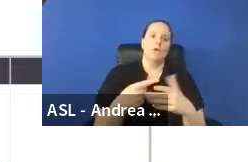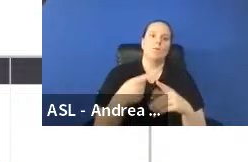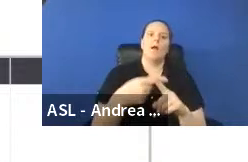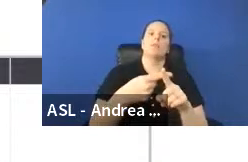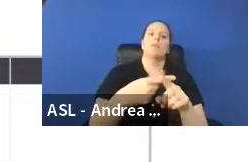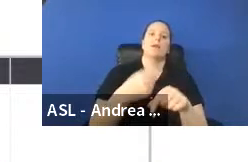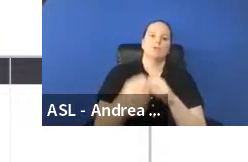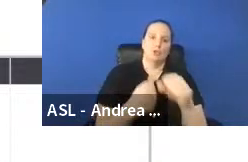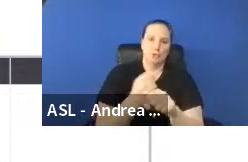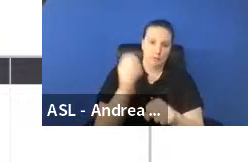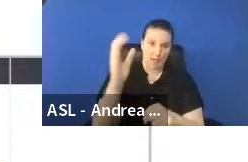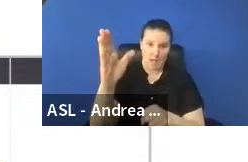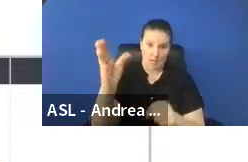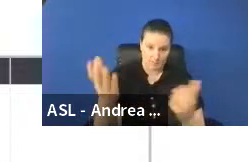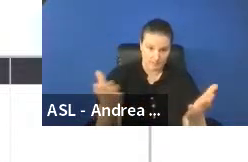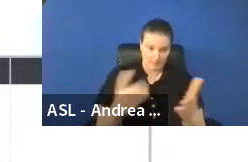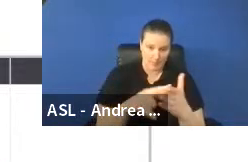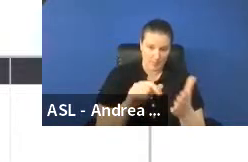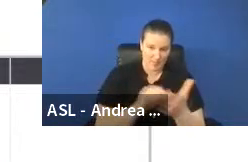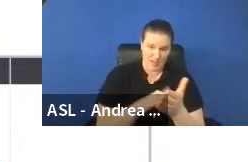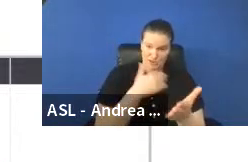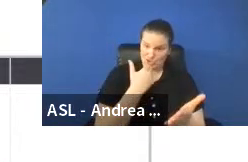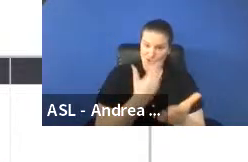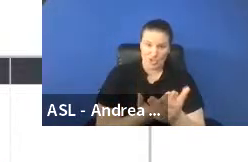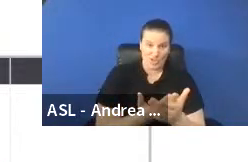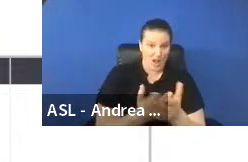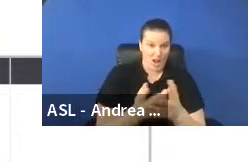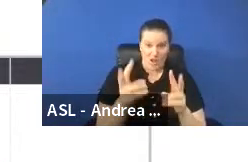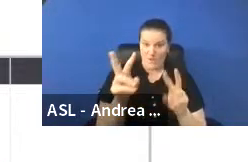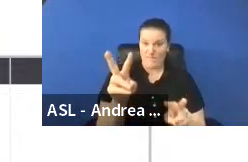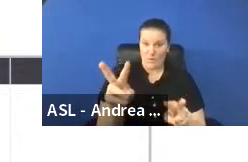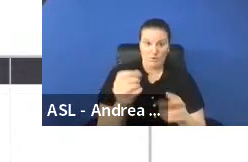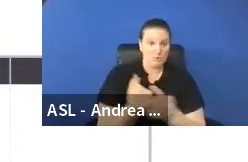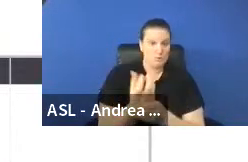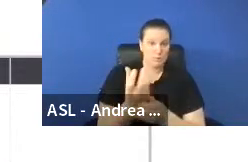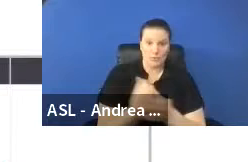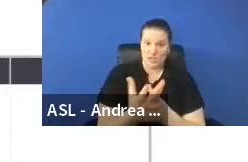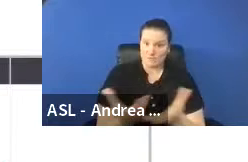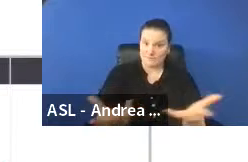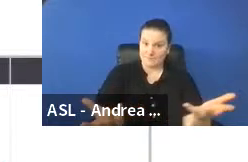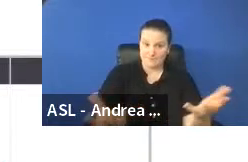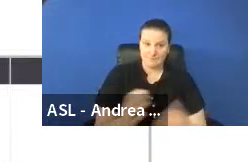and so forth. But this is good stuff. I look forward to the spring.